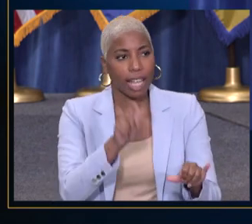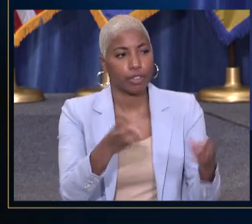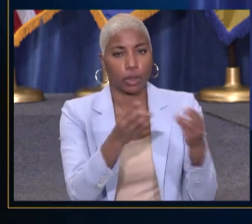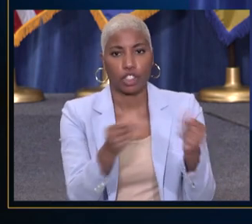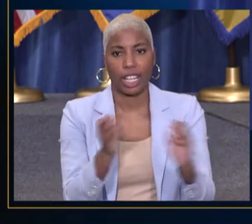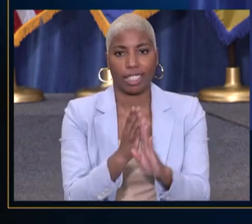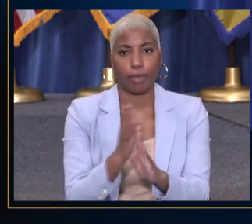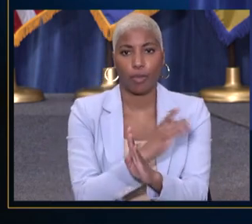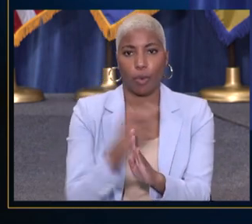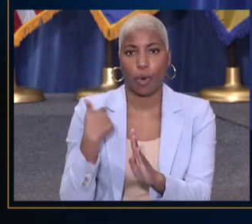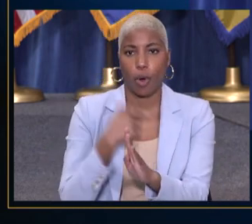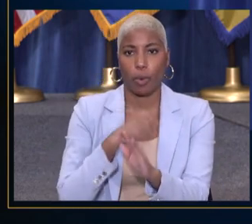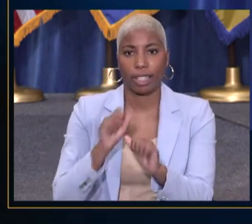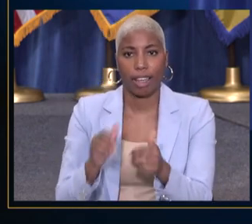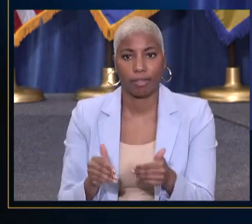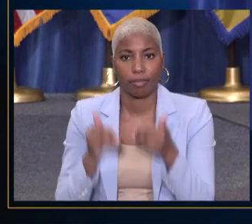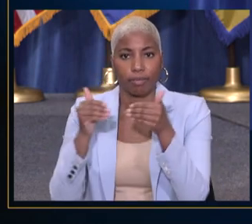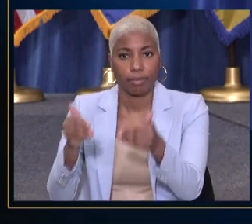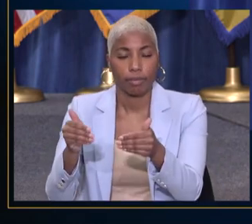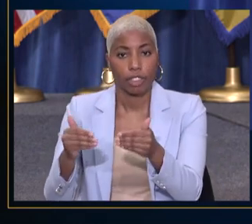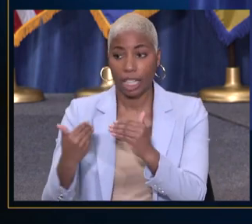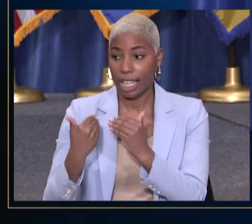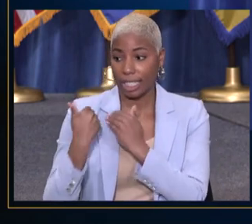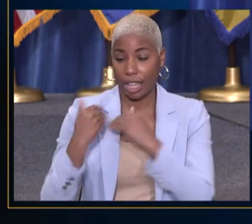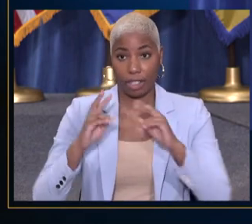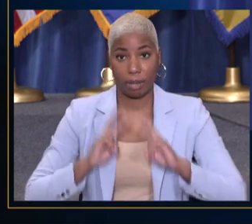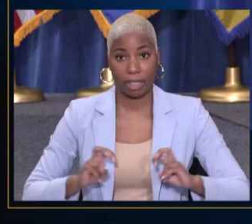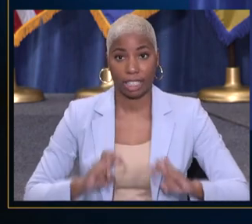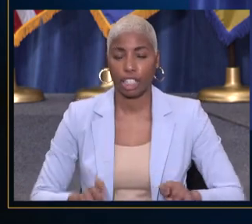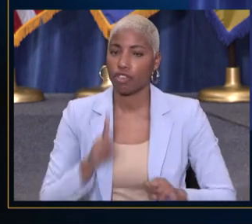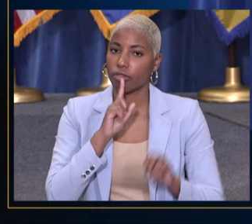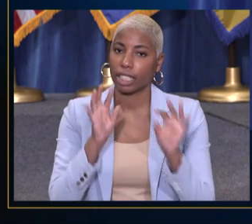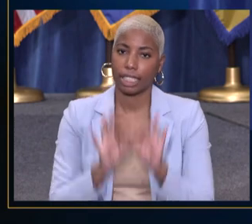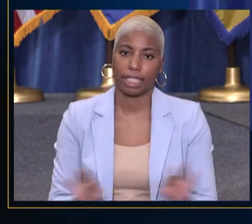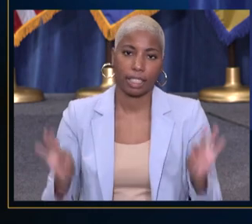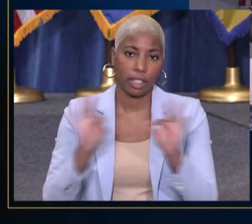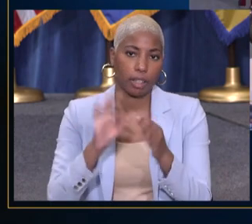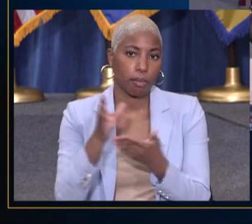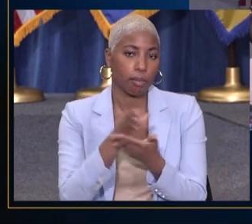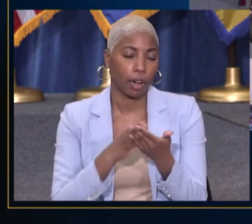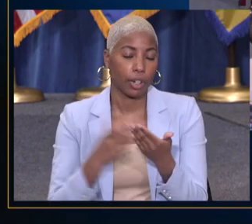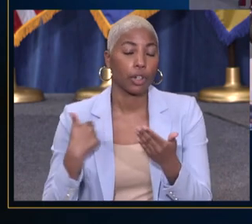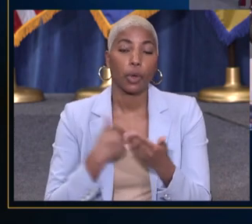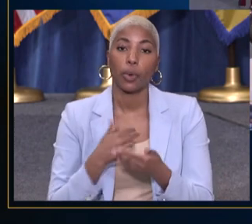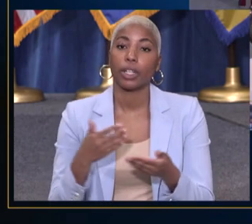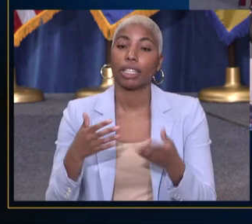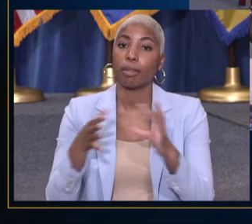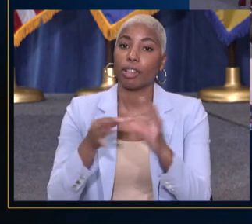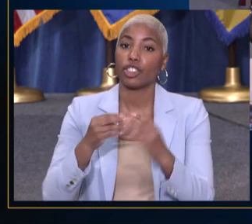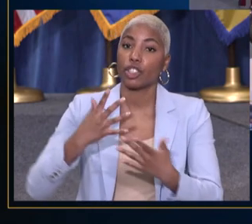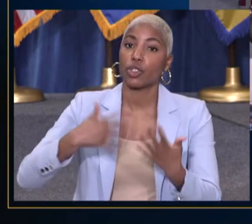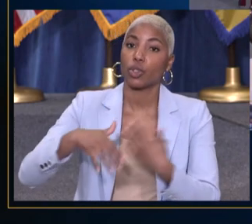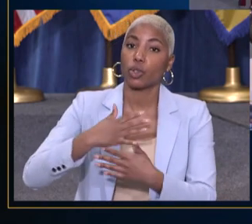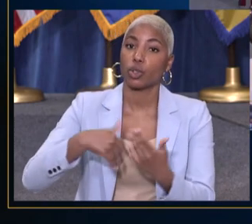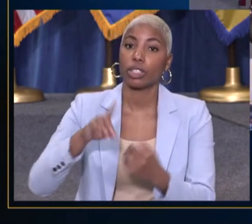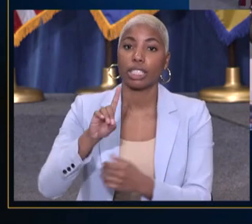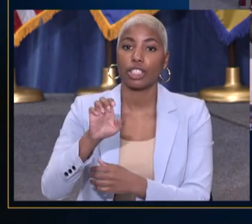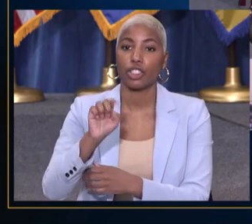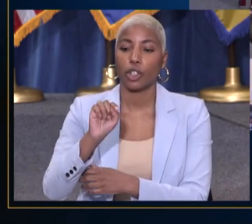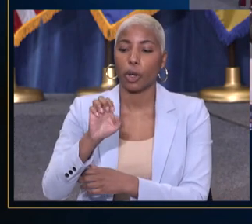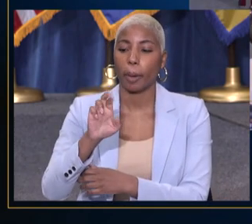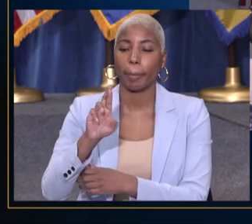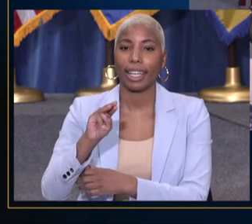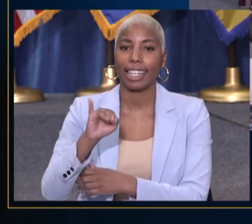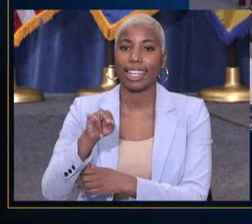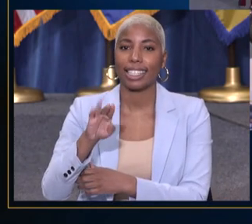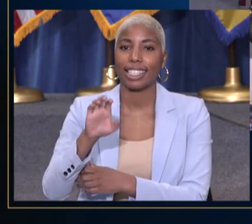So accountability is one key part. We've mentioned social determinants of health. We are also requiring